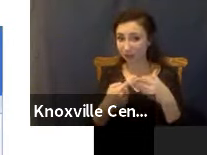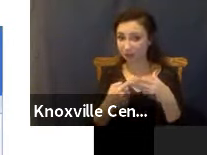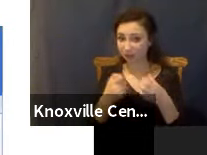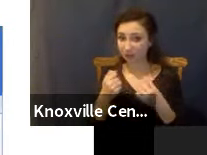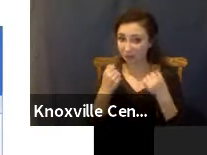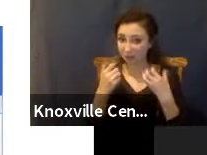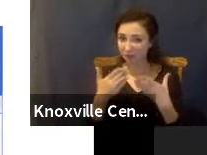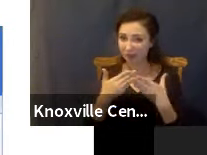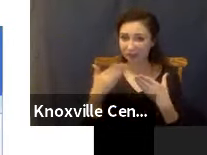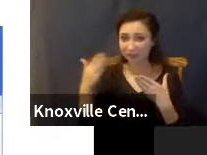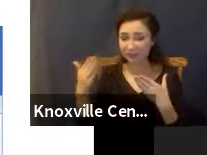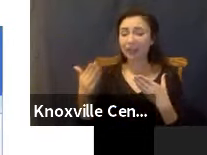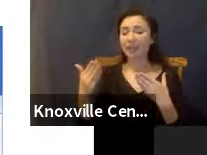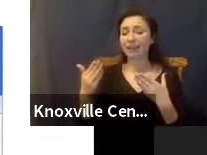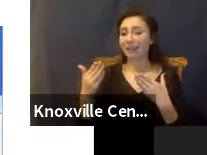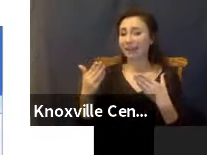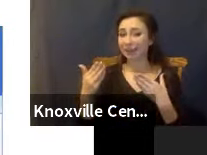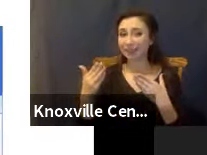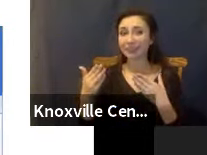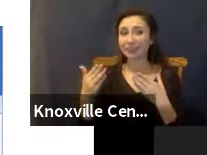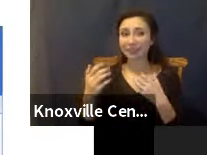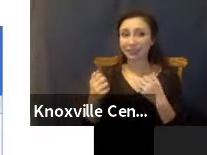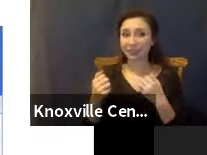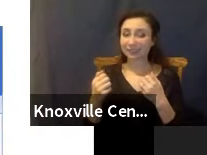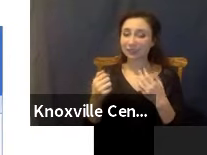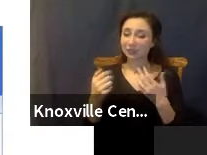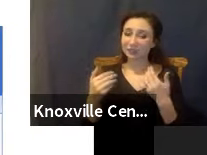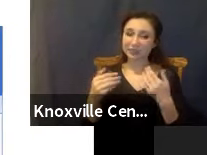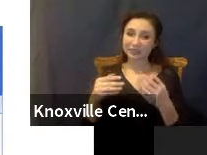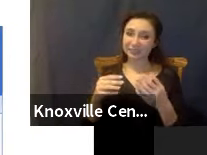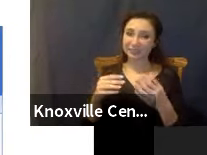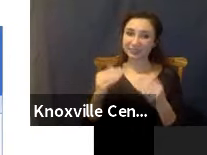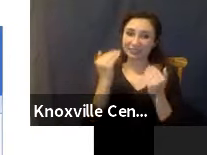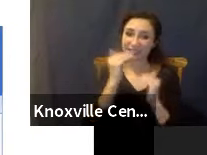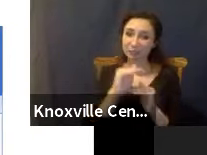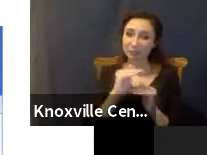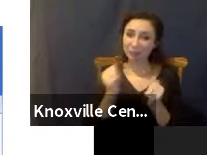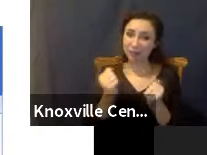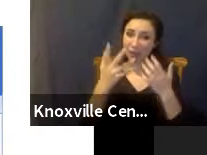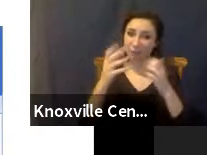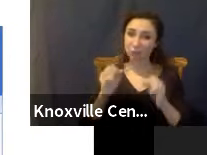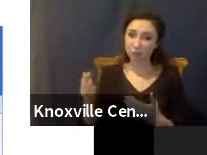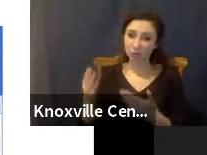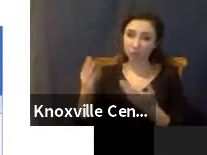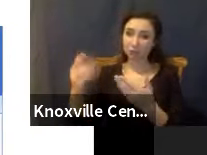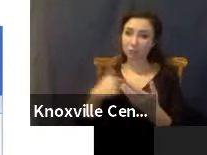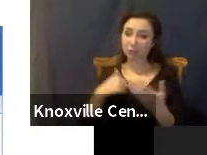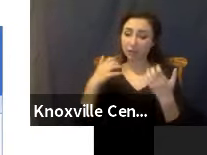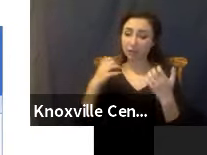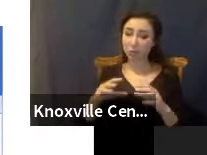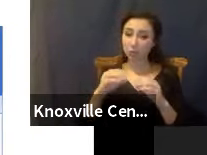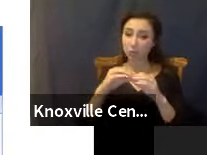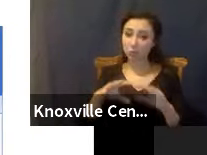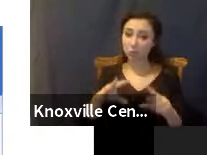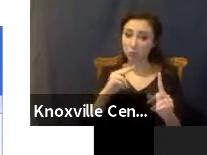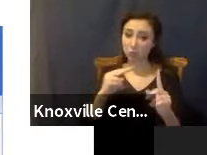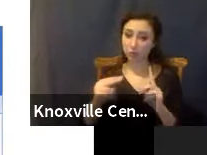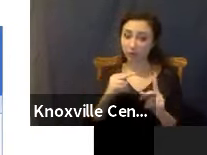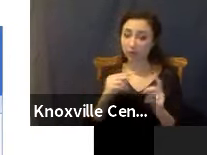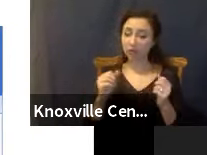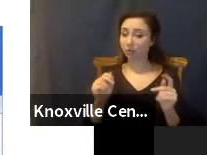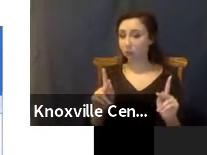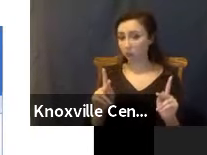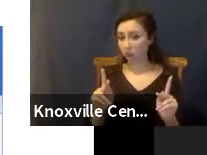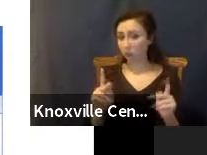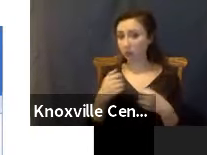a finite number of things that could even potentially be on the table. And that I don't want us to lose sight of the opportunity to